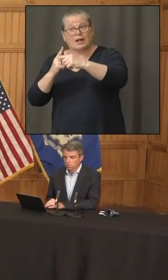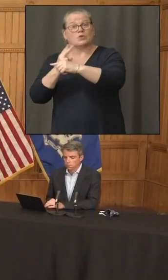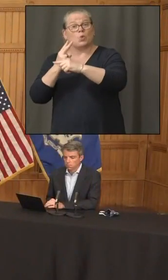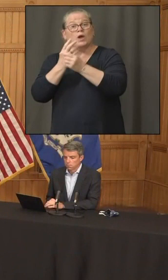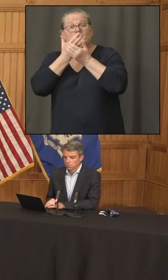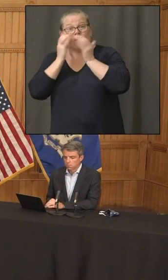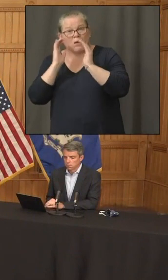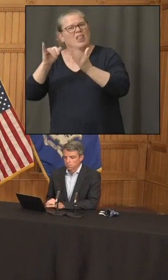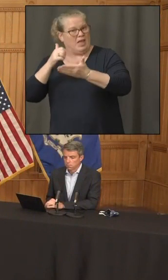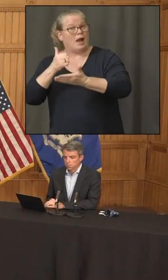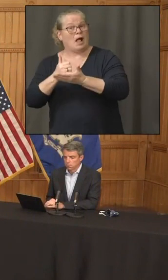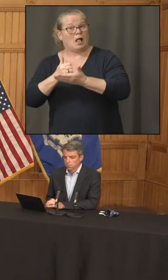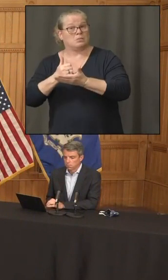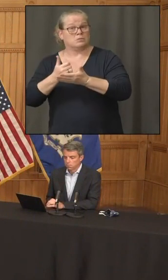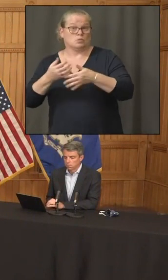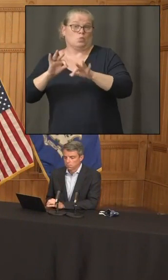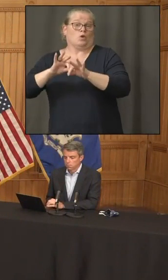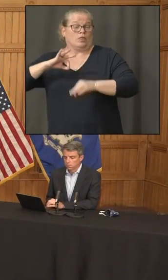News 8.